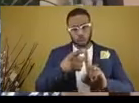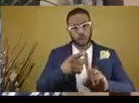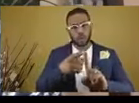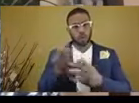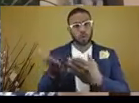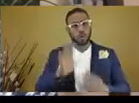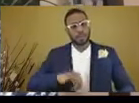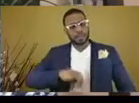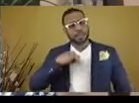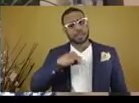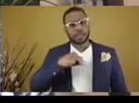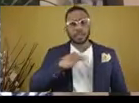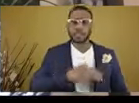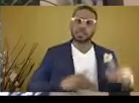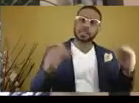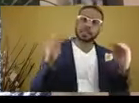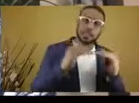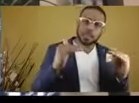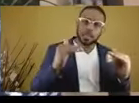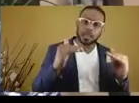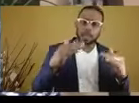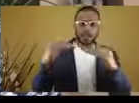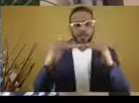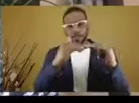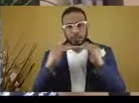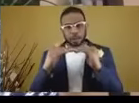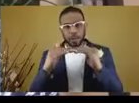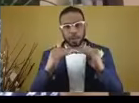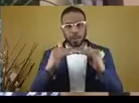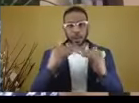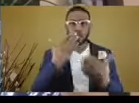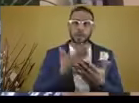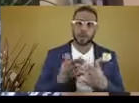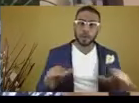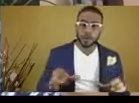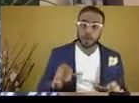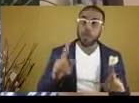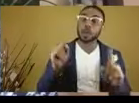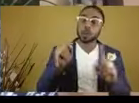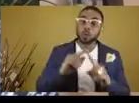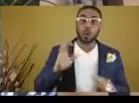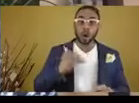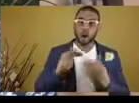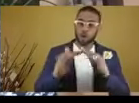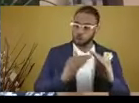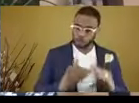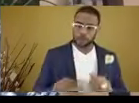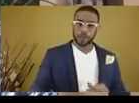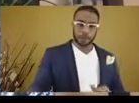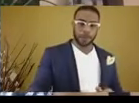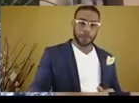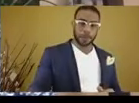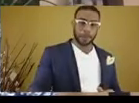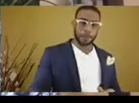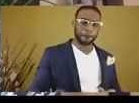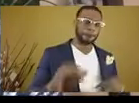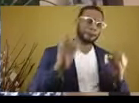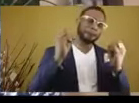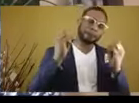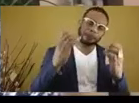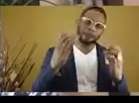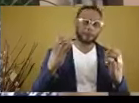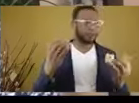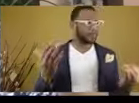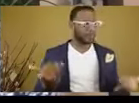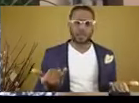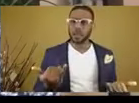dignity and justice and fairness and well-being to our communities. There's so much at stake and